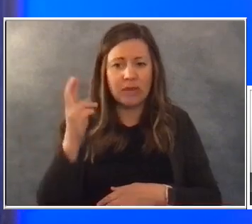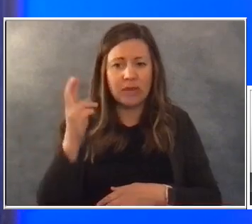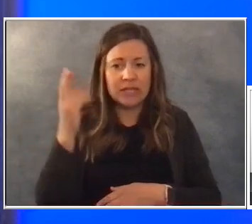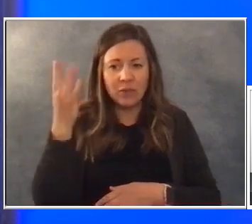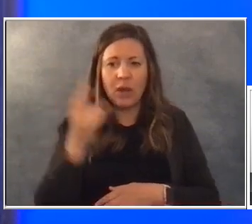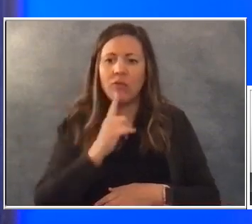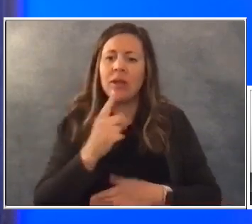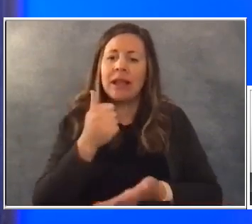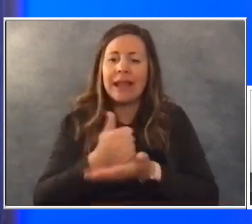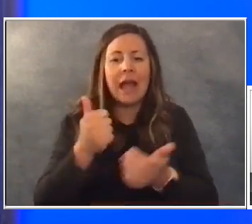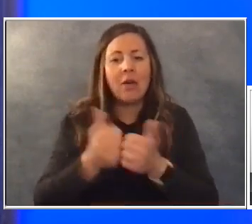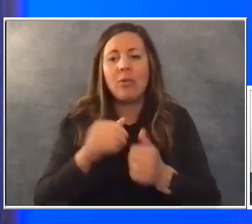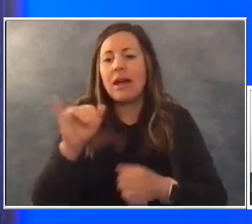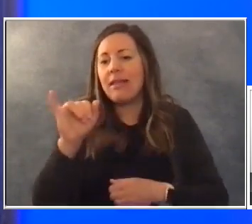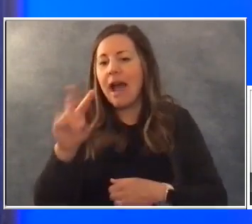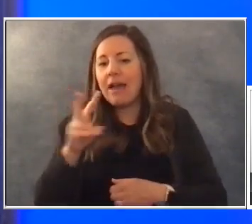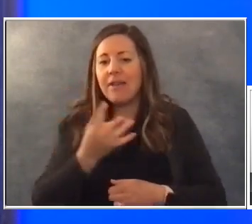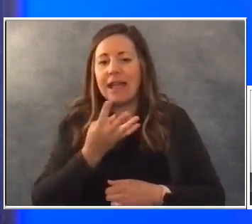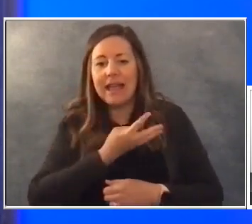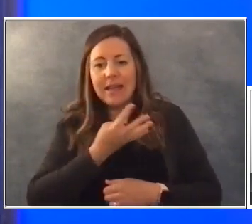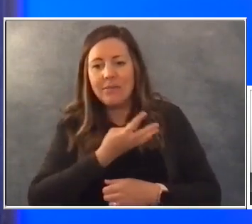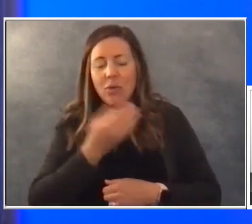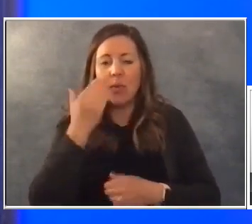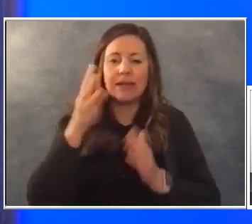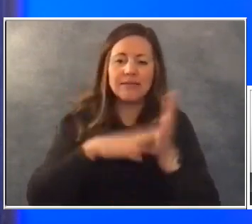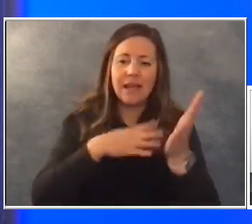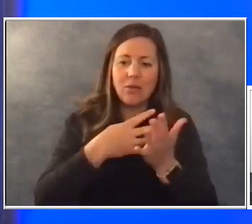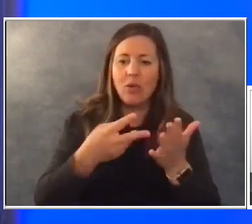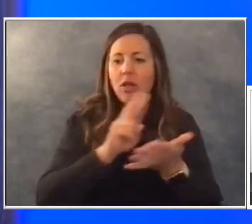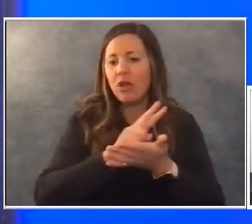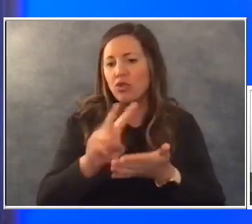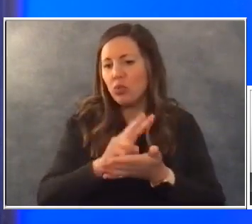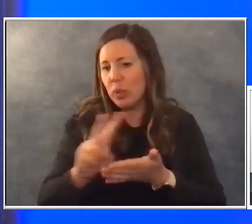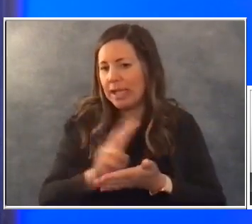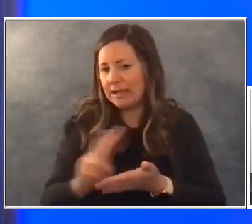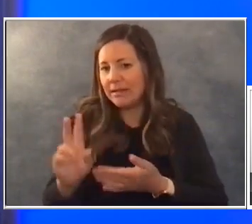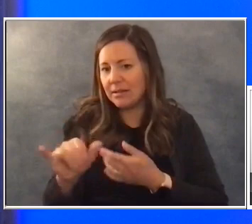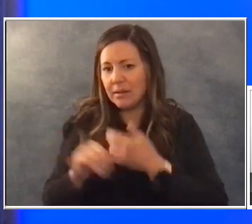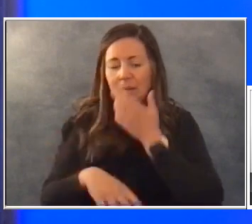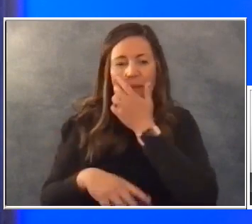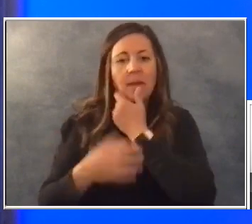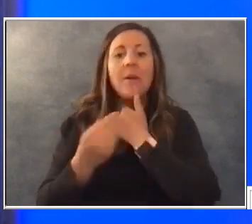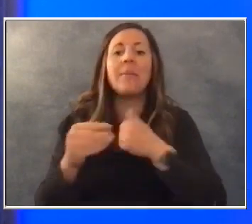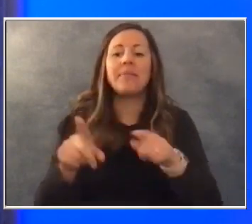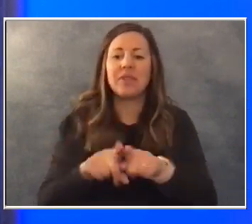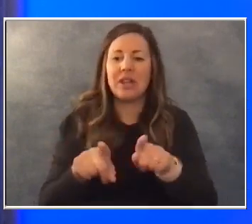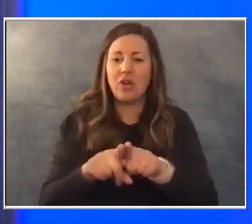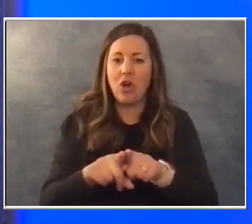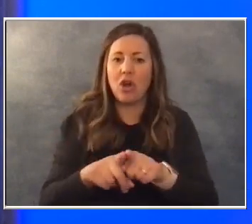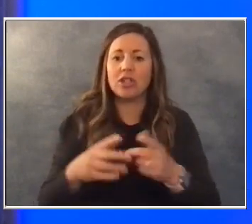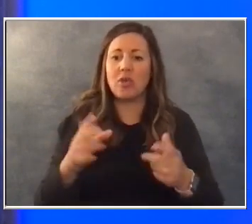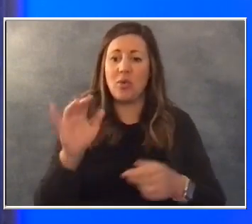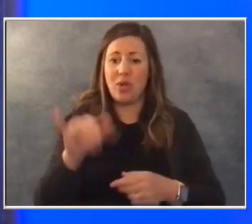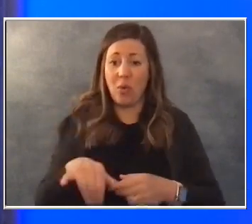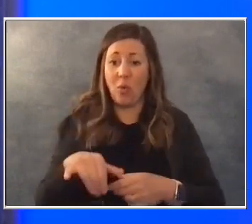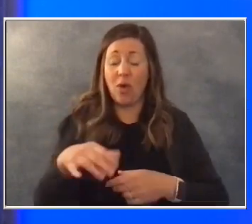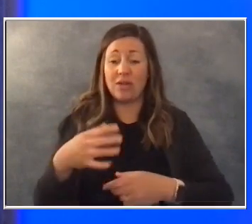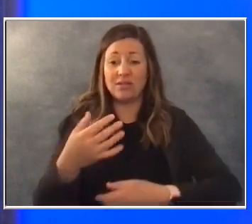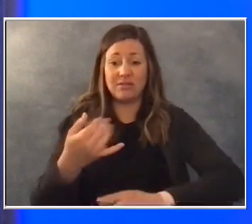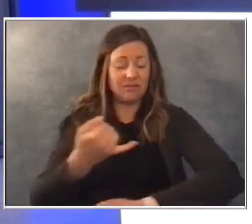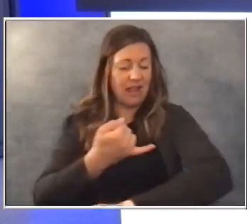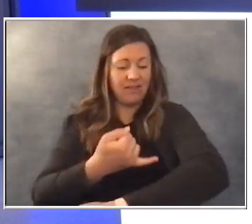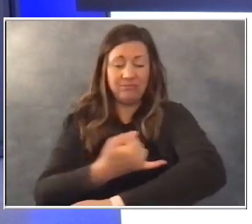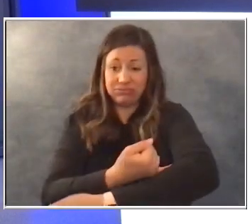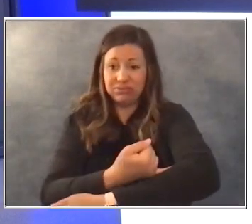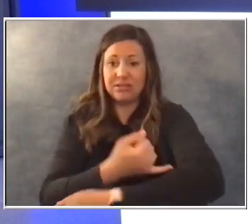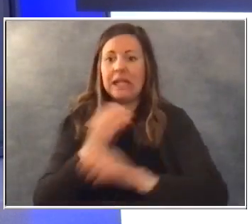IV chemotherapy on a schedule every 2 weeks for our patients. And going through their peripheral veins can be difficult. So it's a